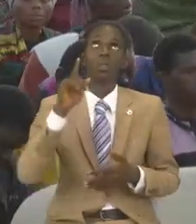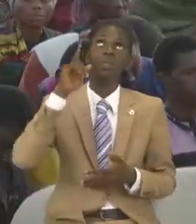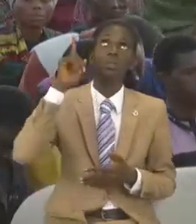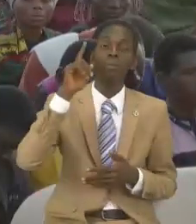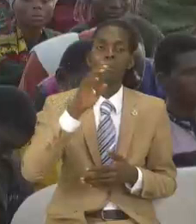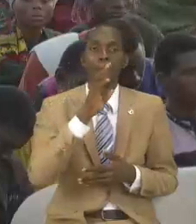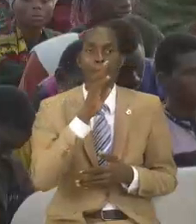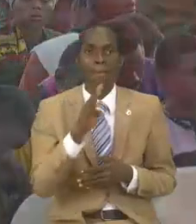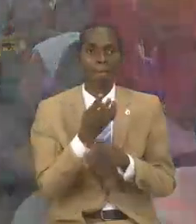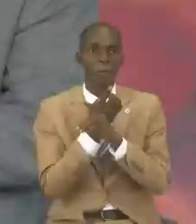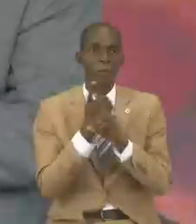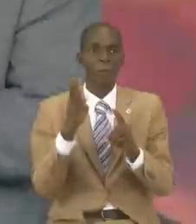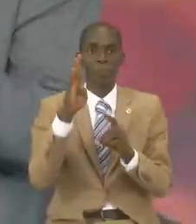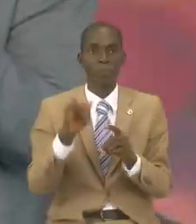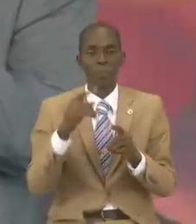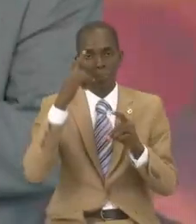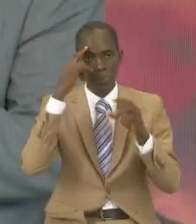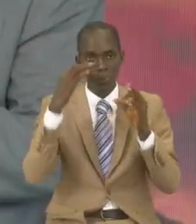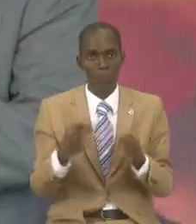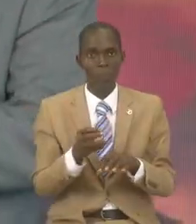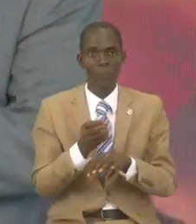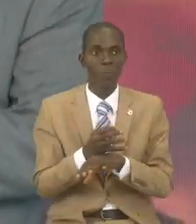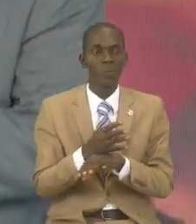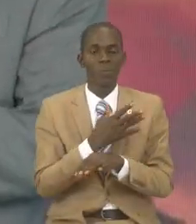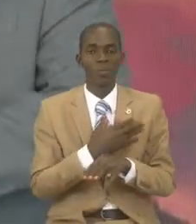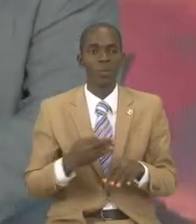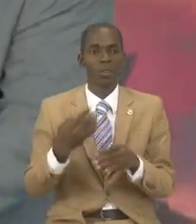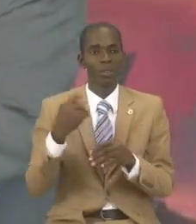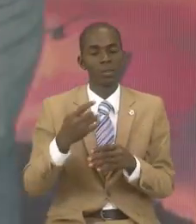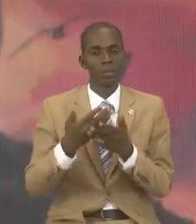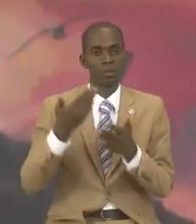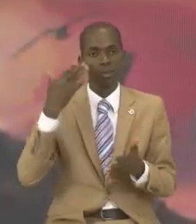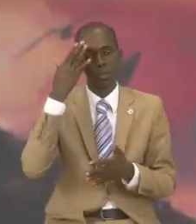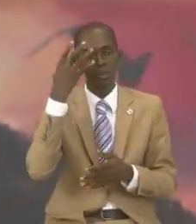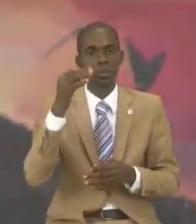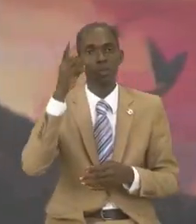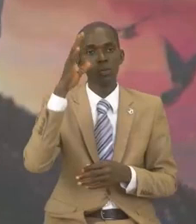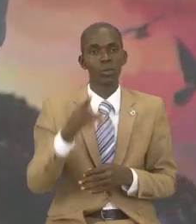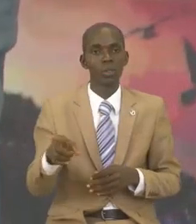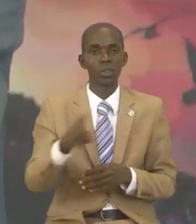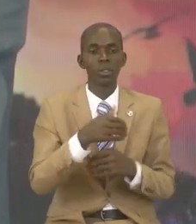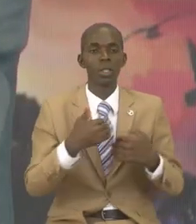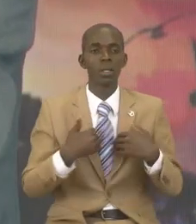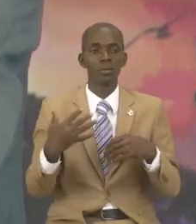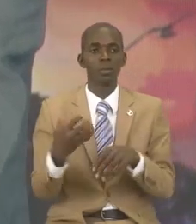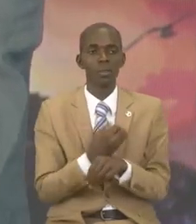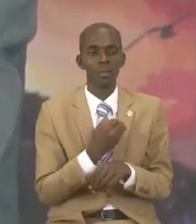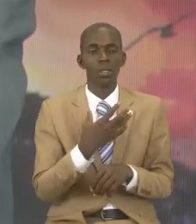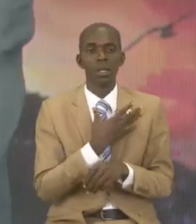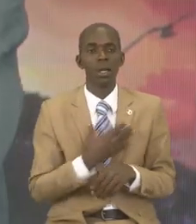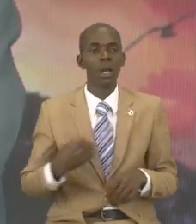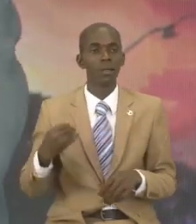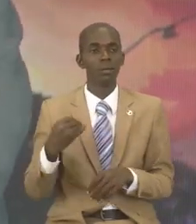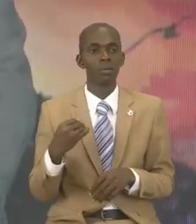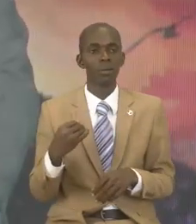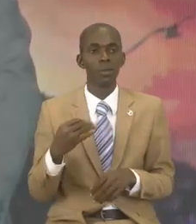determinate counsel and foreknowledge of God, ye have taken, and